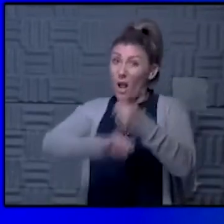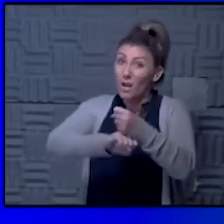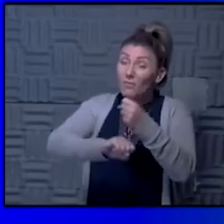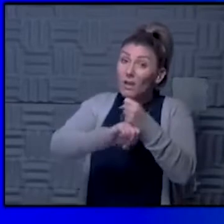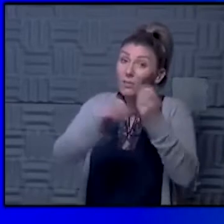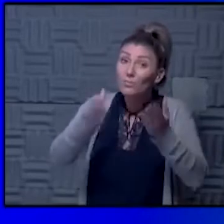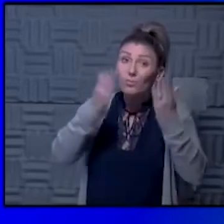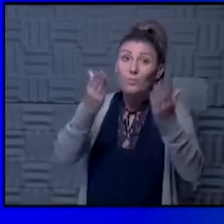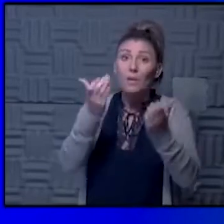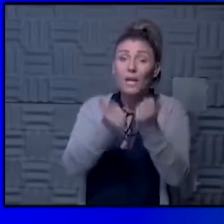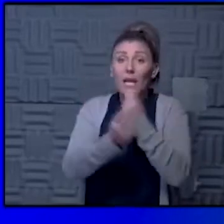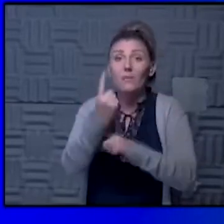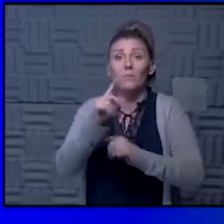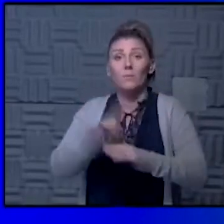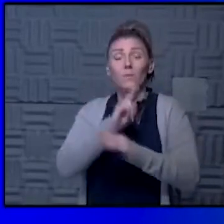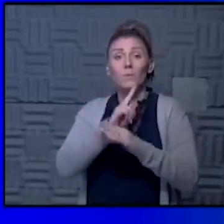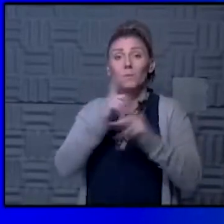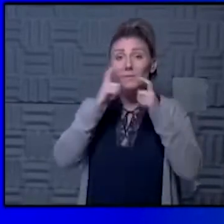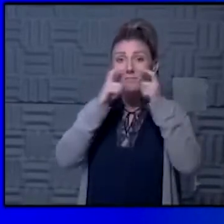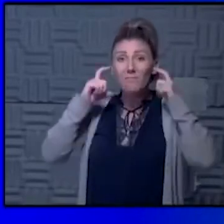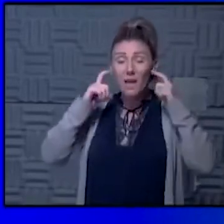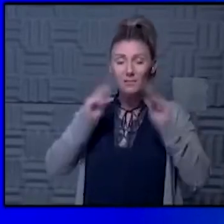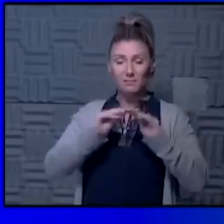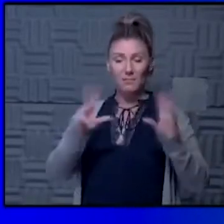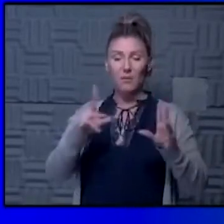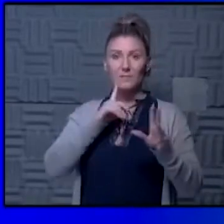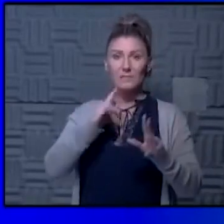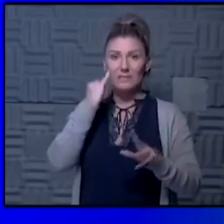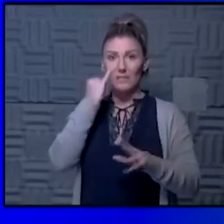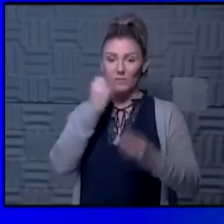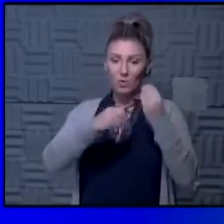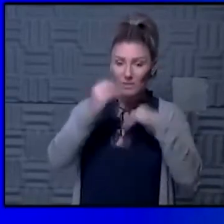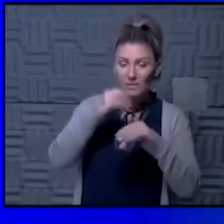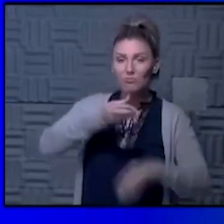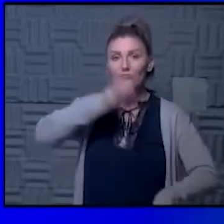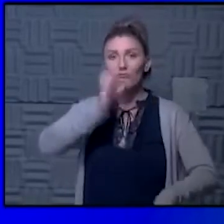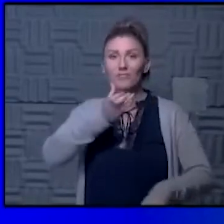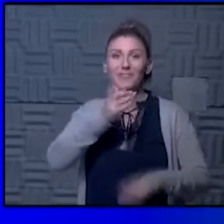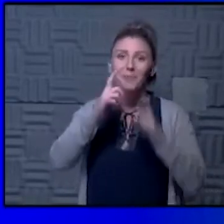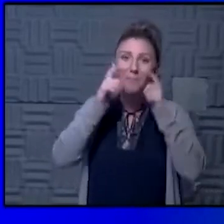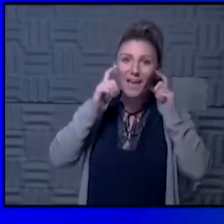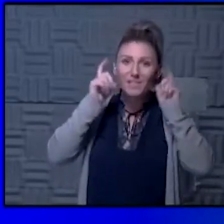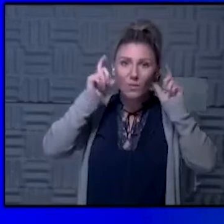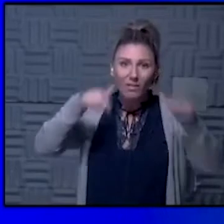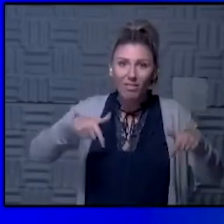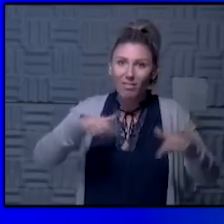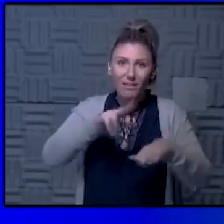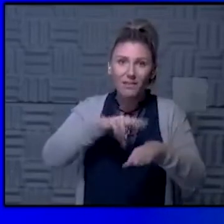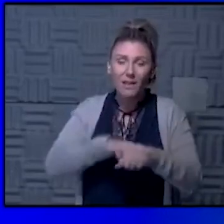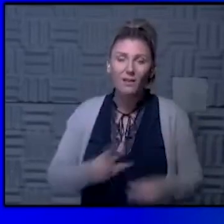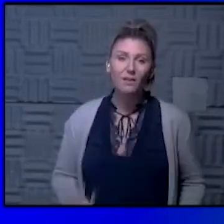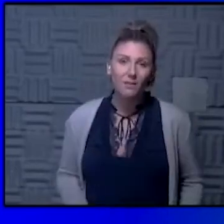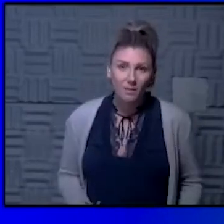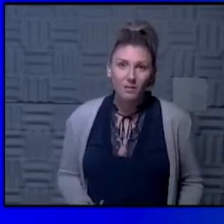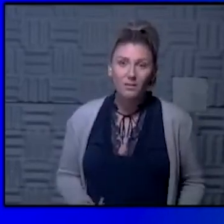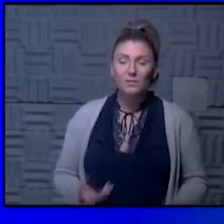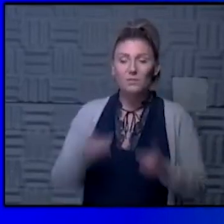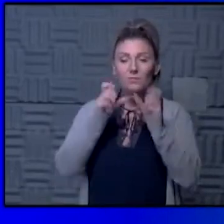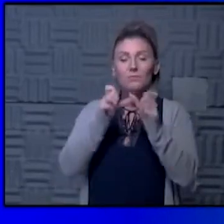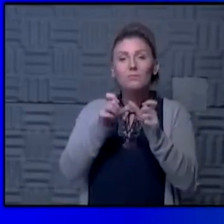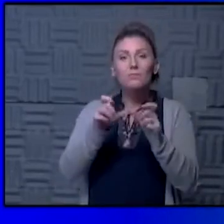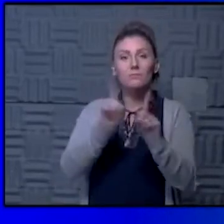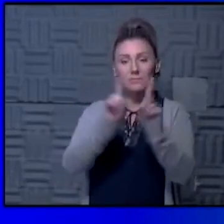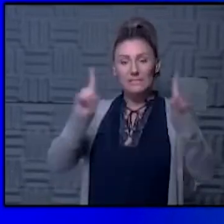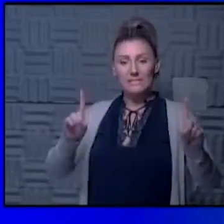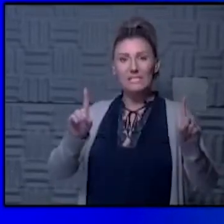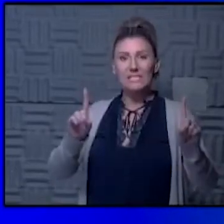that everybody make sure they are wearing their masks. Obviously, if you start eating or drinking, masks are going to come off. Continue to maintain distance as